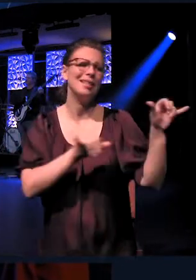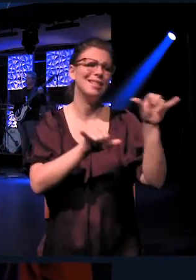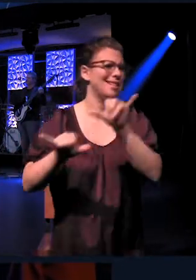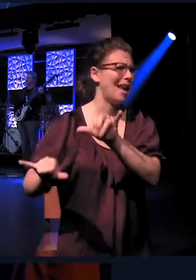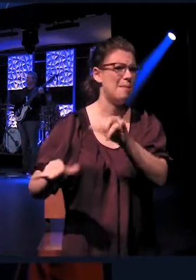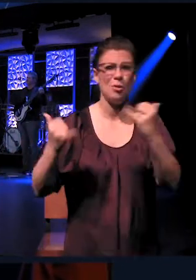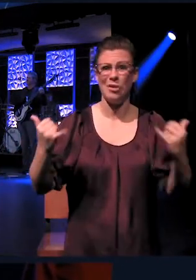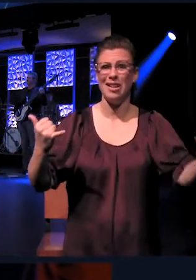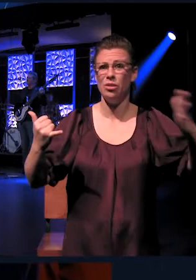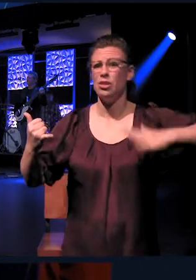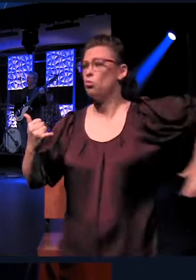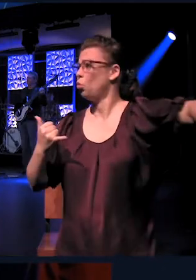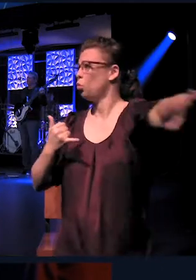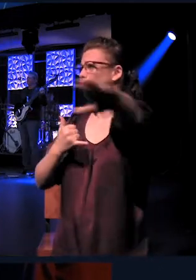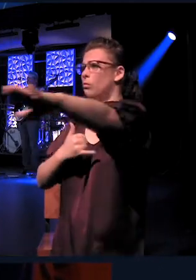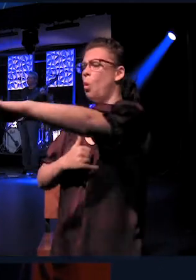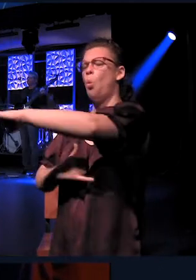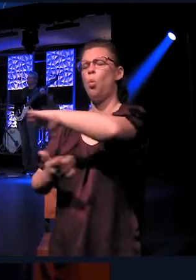room.